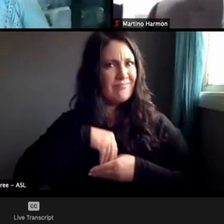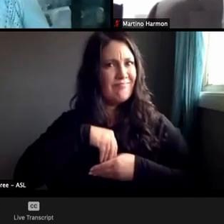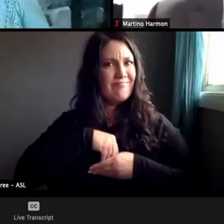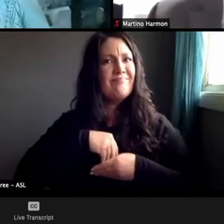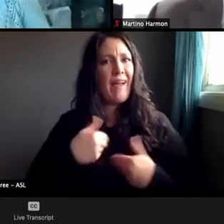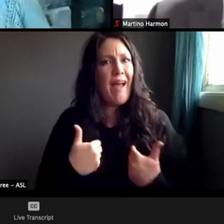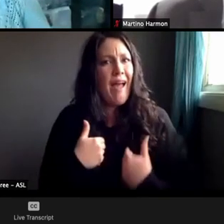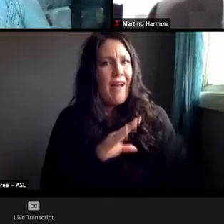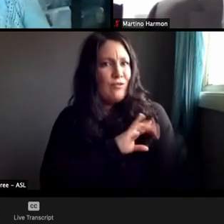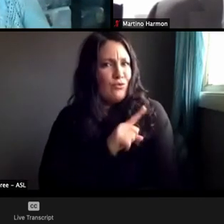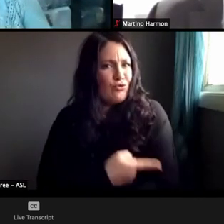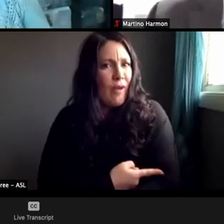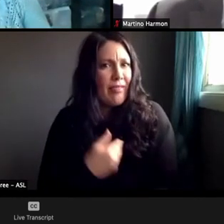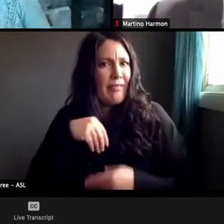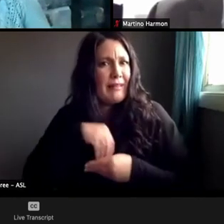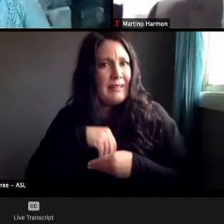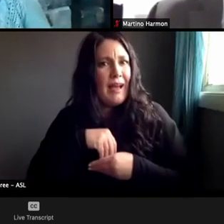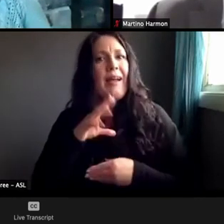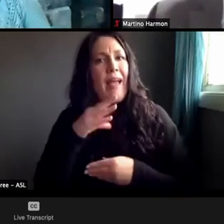as around you. Thank you.